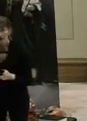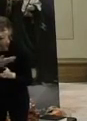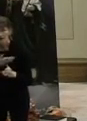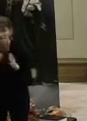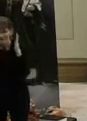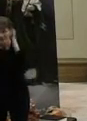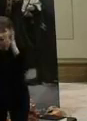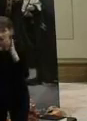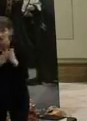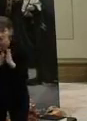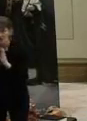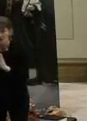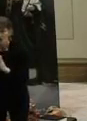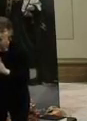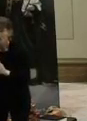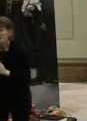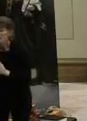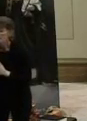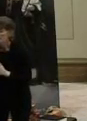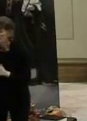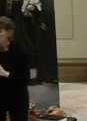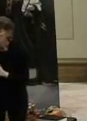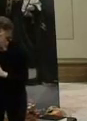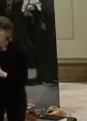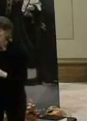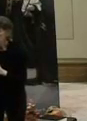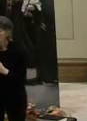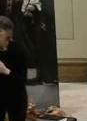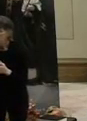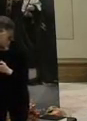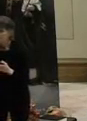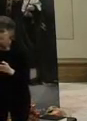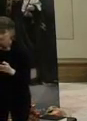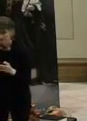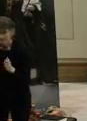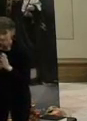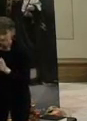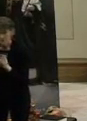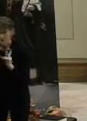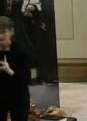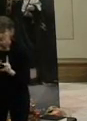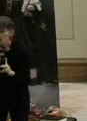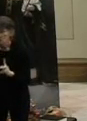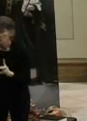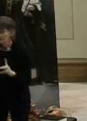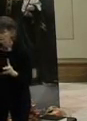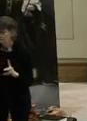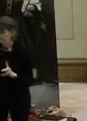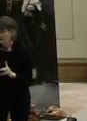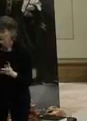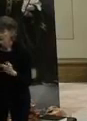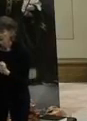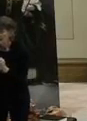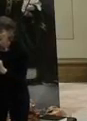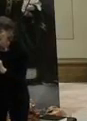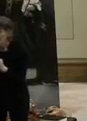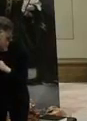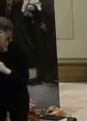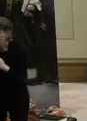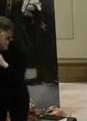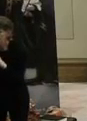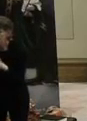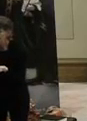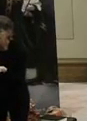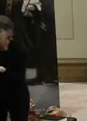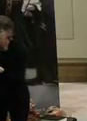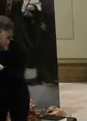are responsible for the building of our St. Mary's Chapel and Learning Resource Center, may God guide them as they build a facility fit